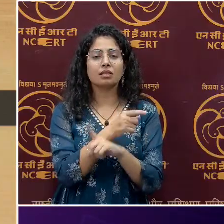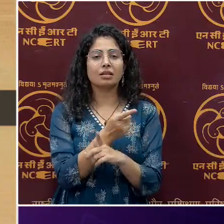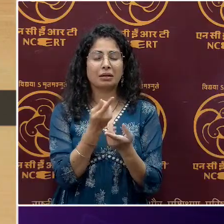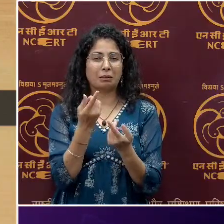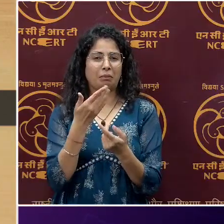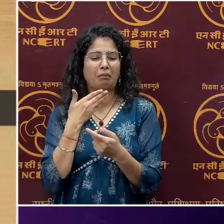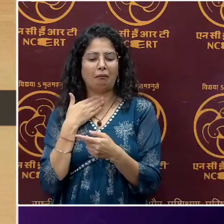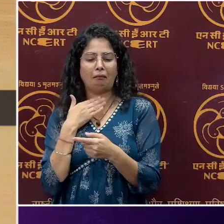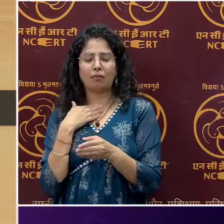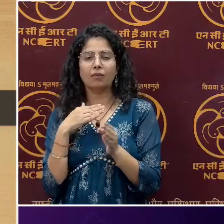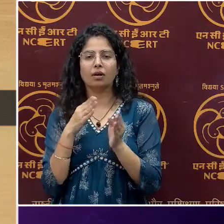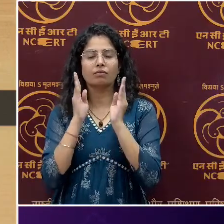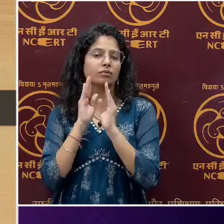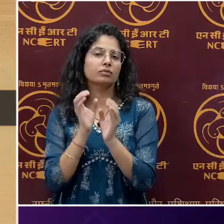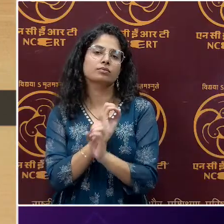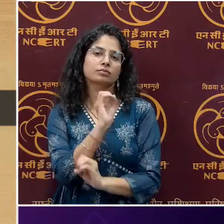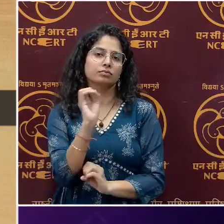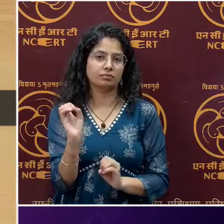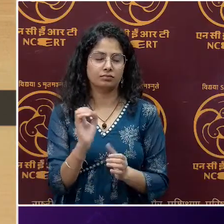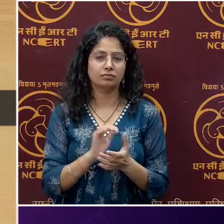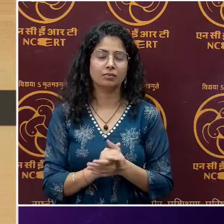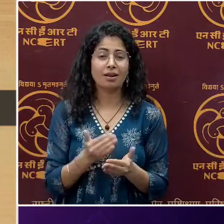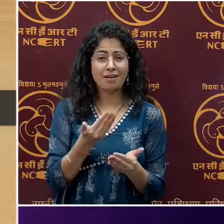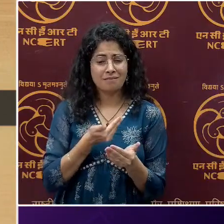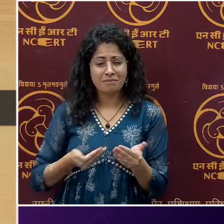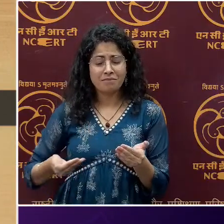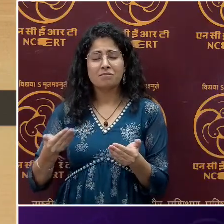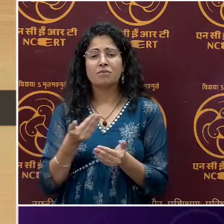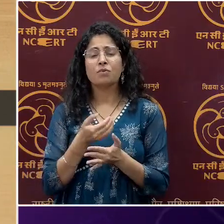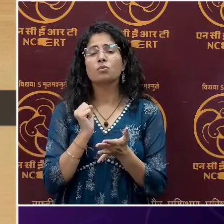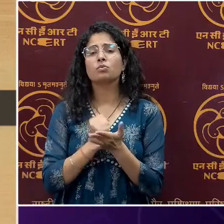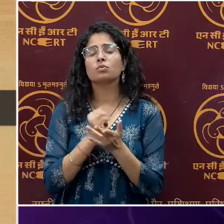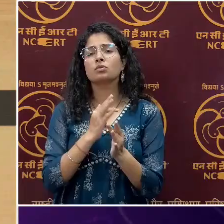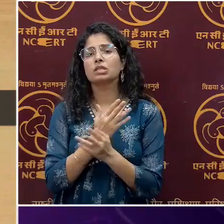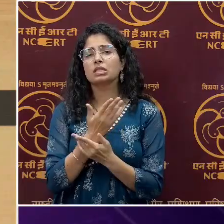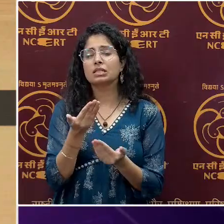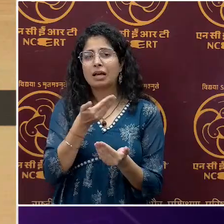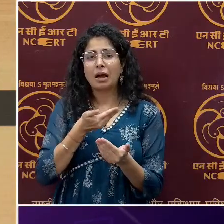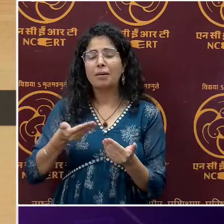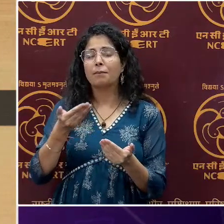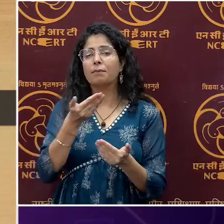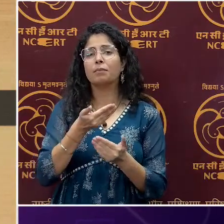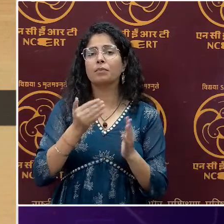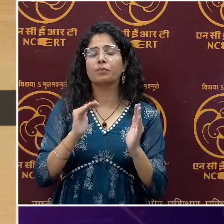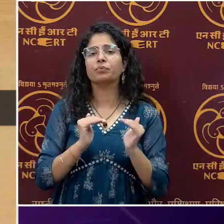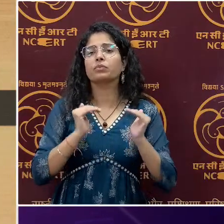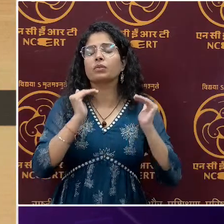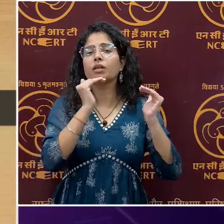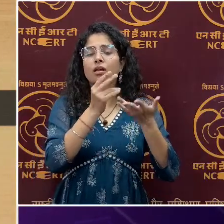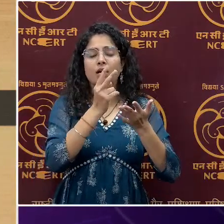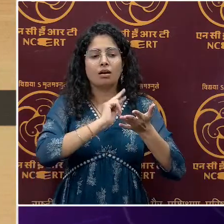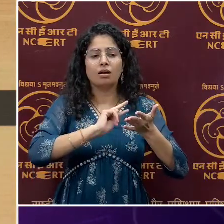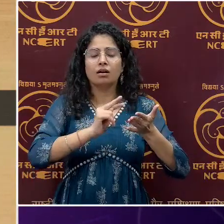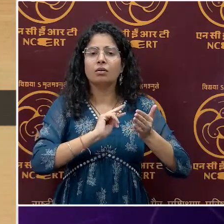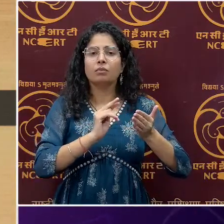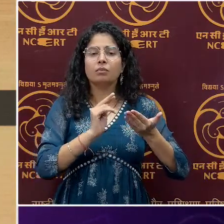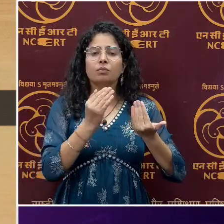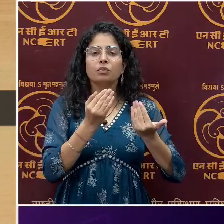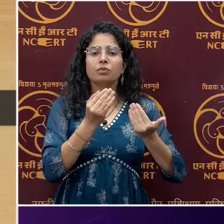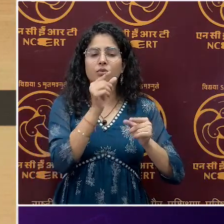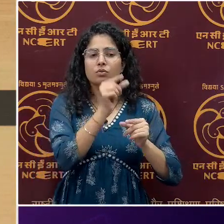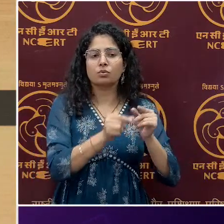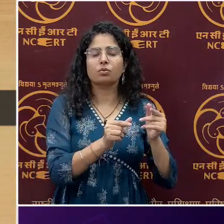Nehru also. So, like we should see that what our great scholars have said, and we